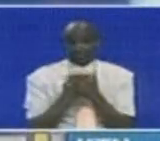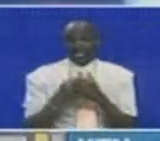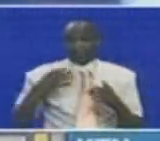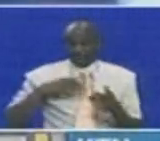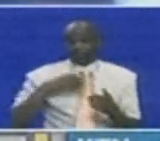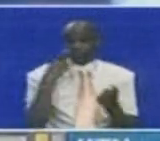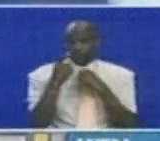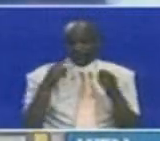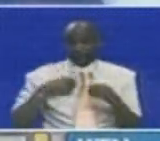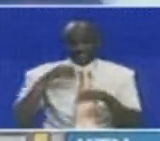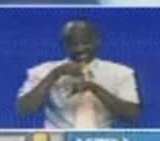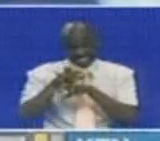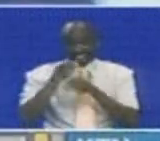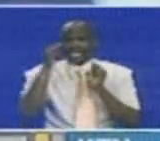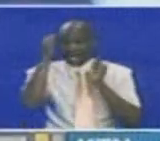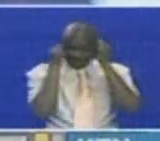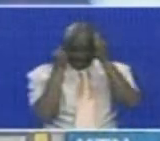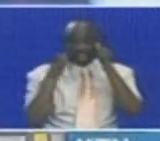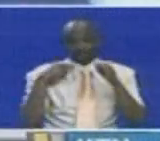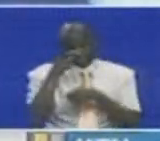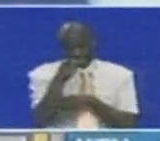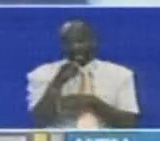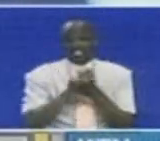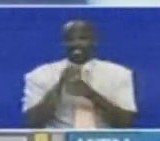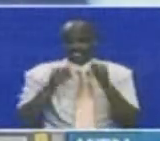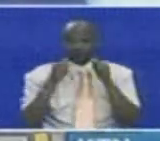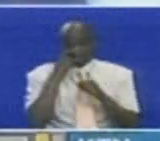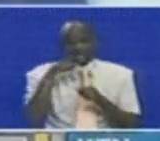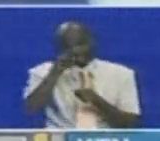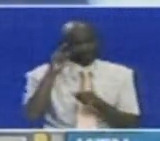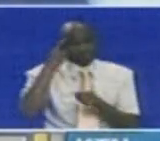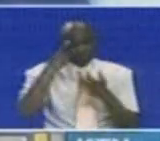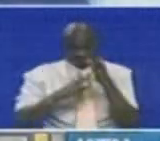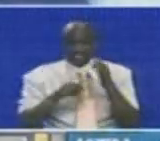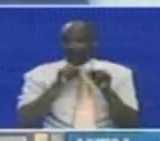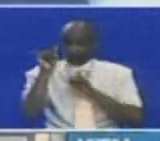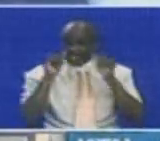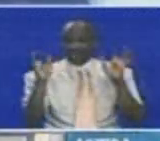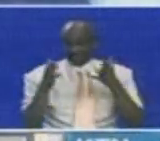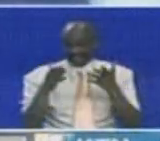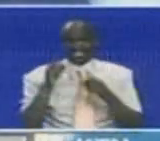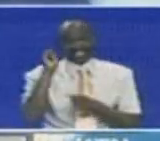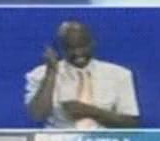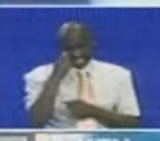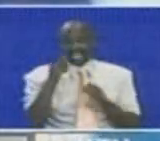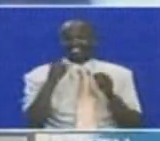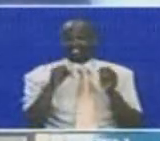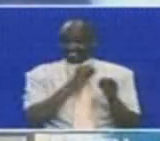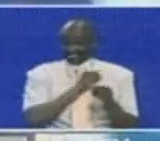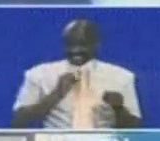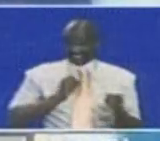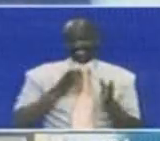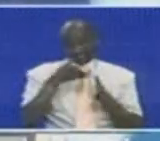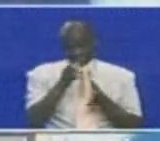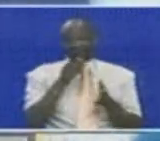talking about sending in troops. What are your thoughts on that, particularly in your docket of foreign affairs? The Kenyan Senate is debating this issue at the moment.